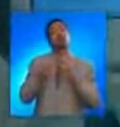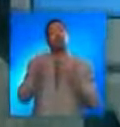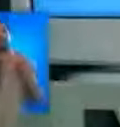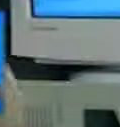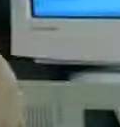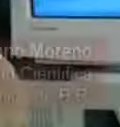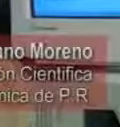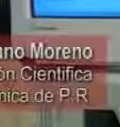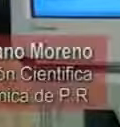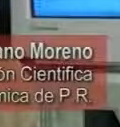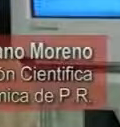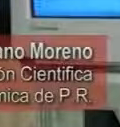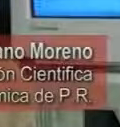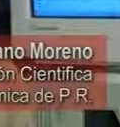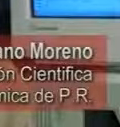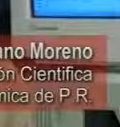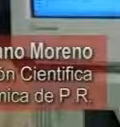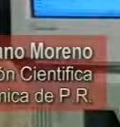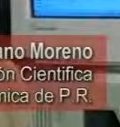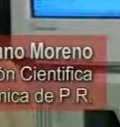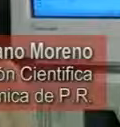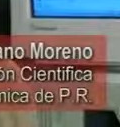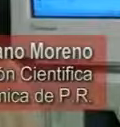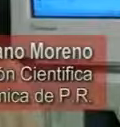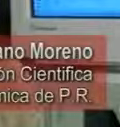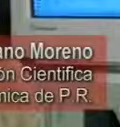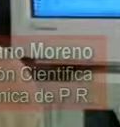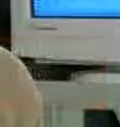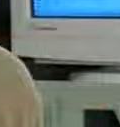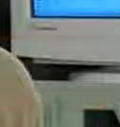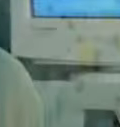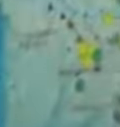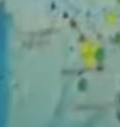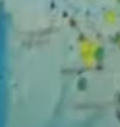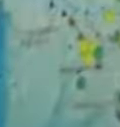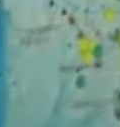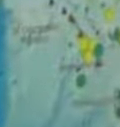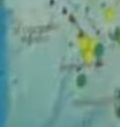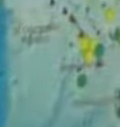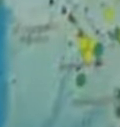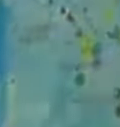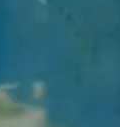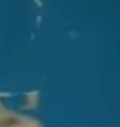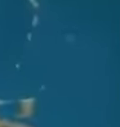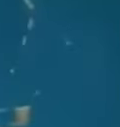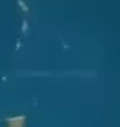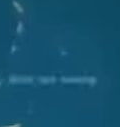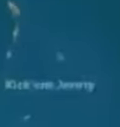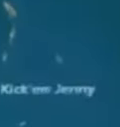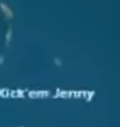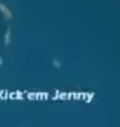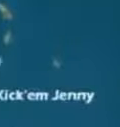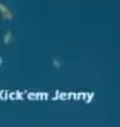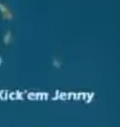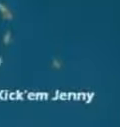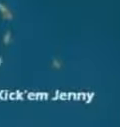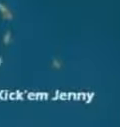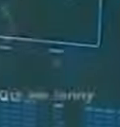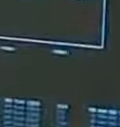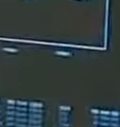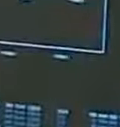The fact that Puerto Rico is located in a zone of convergent plate boundaries puts the island in an area of high